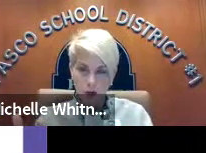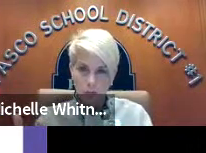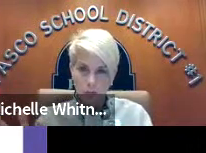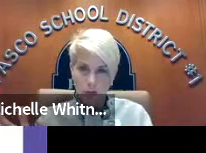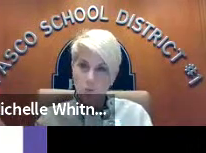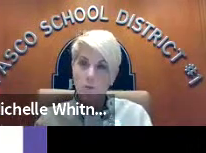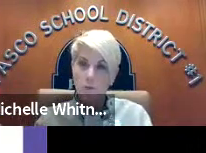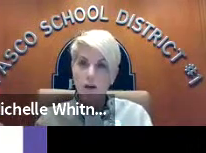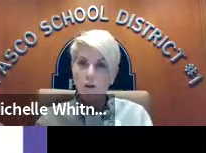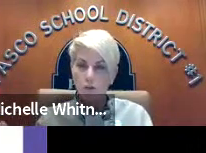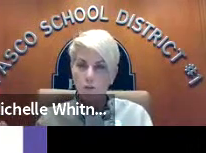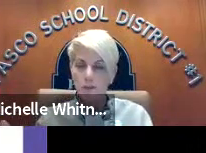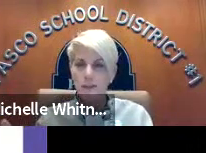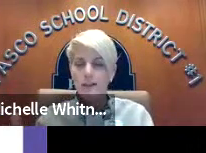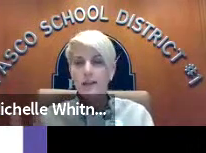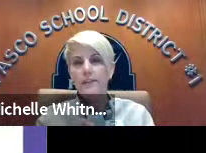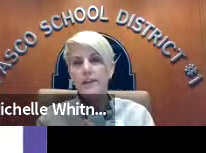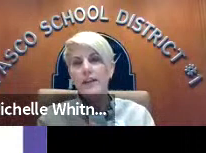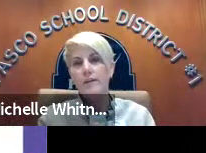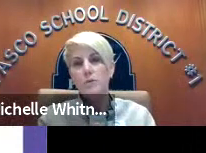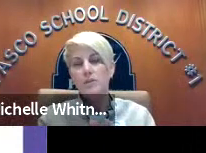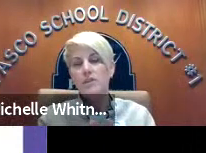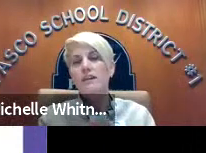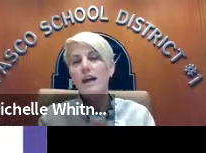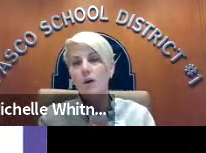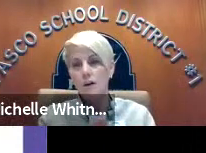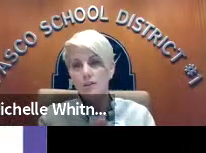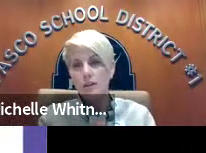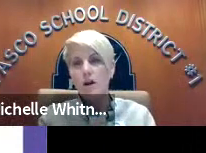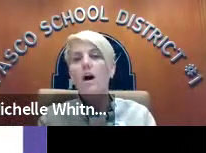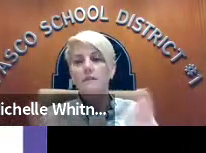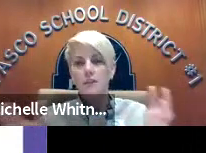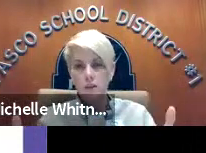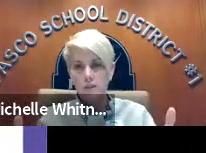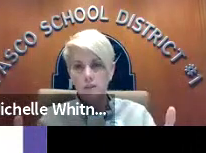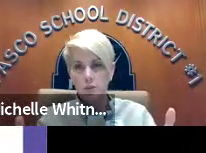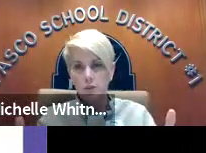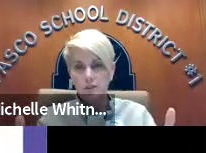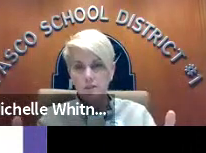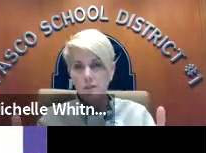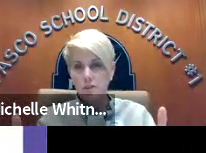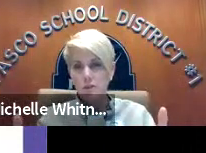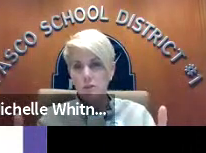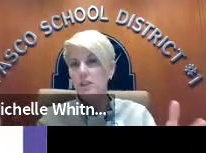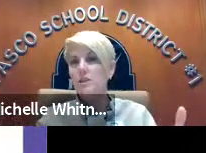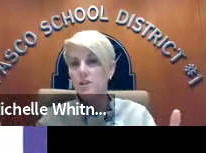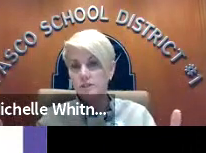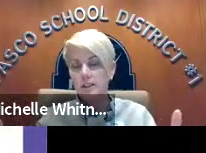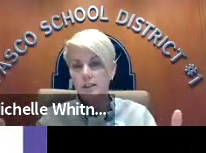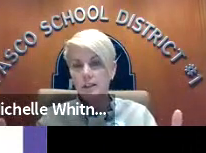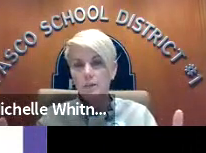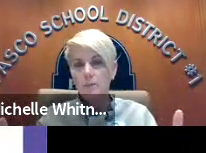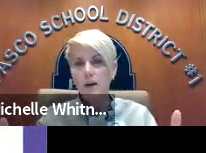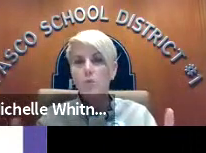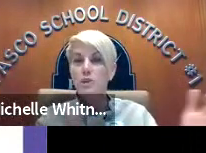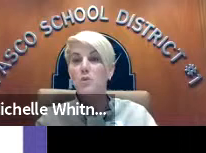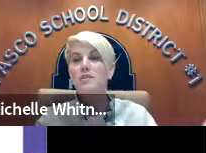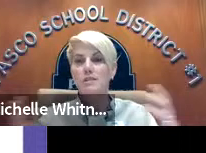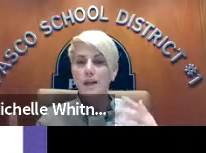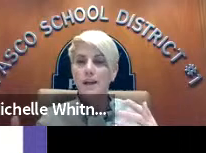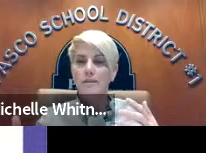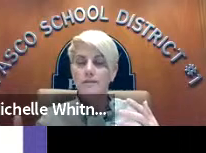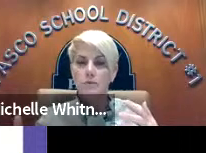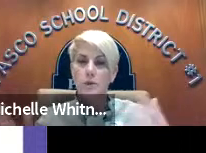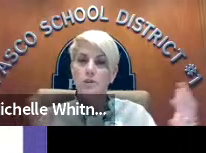how many parents want to be at home. And then that would then allow us to offer choices to teachers about